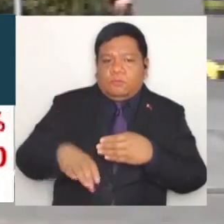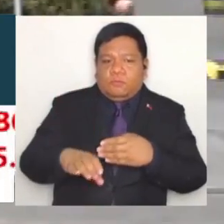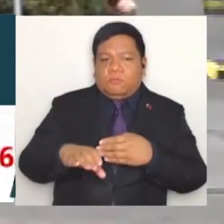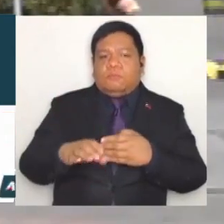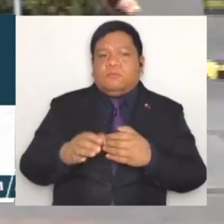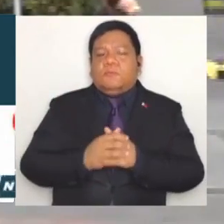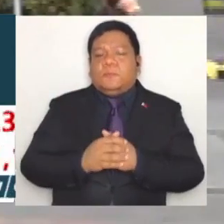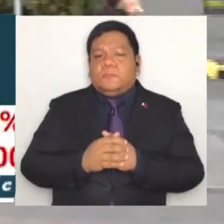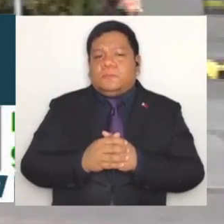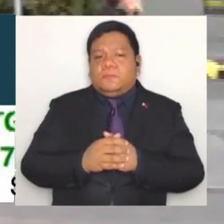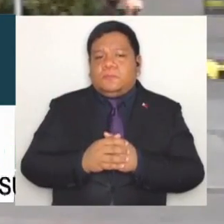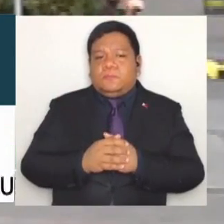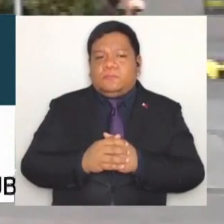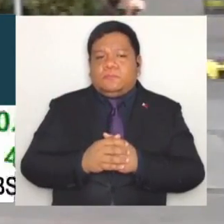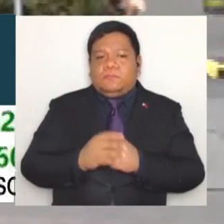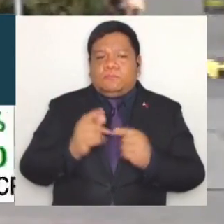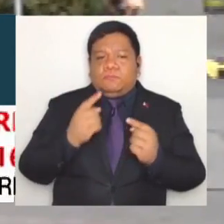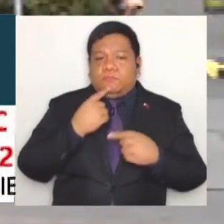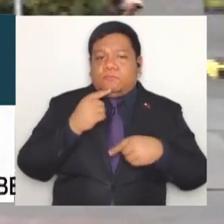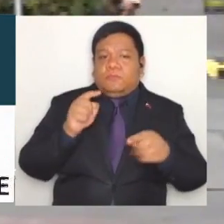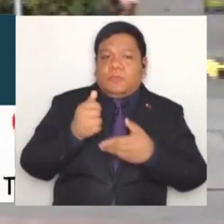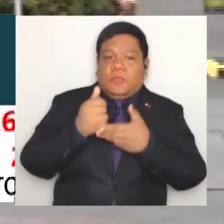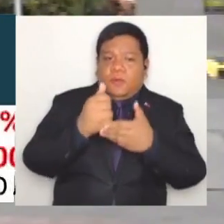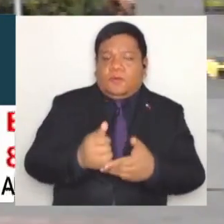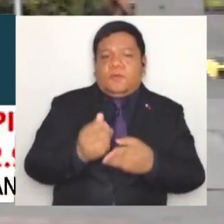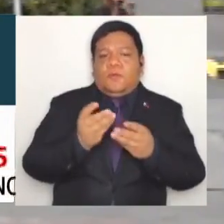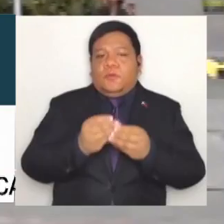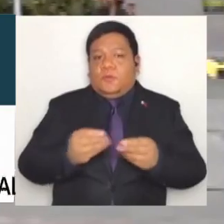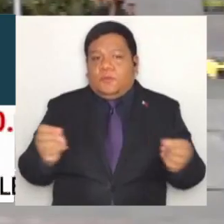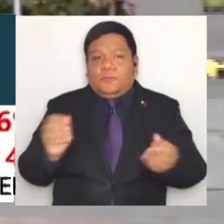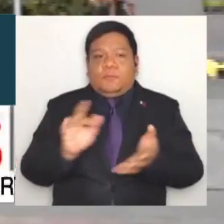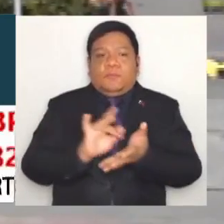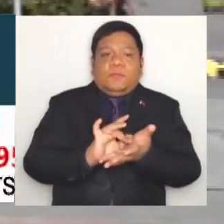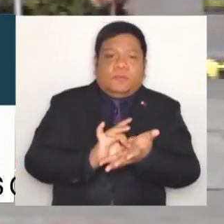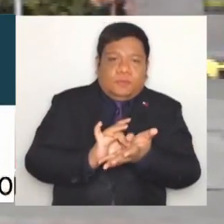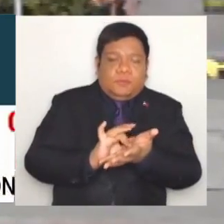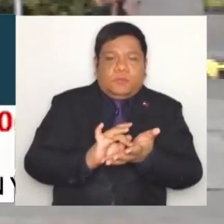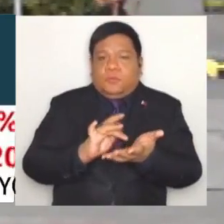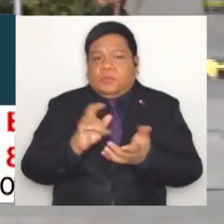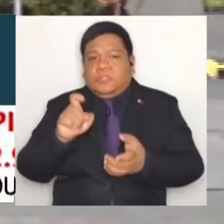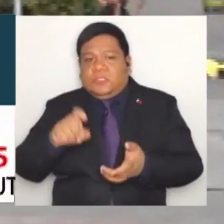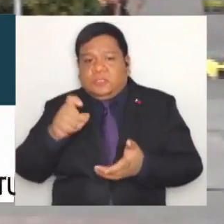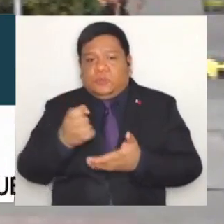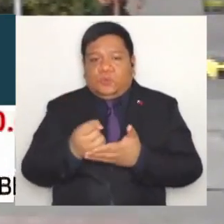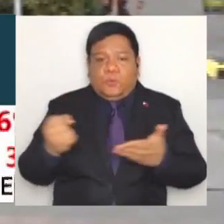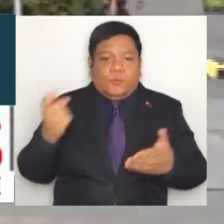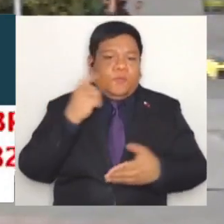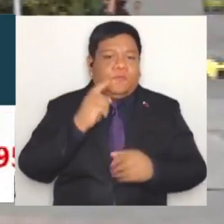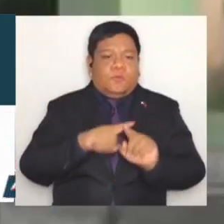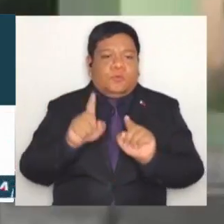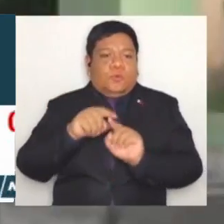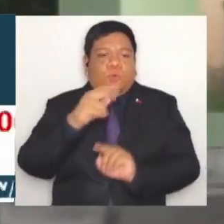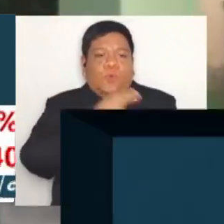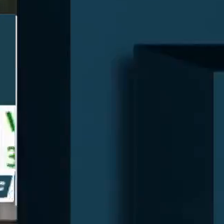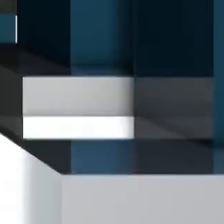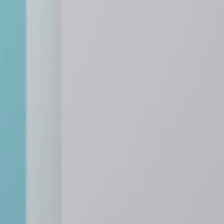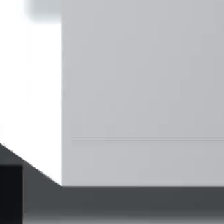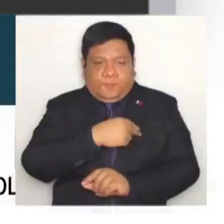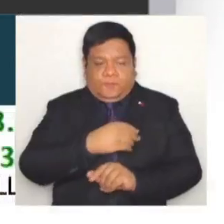EAMC will also be able to help replenish the medical oxygen supply of other hospitals.